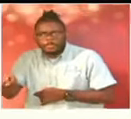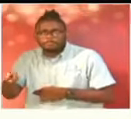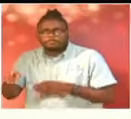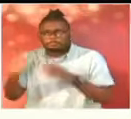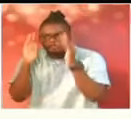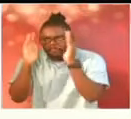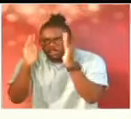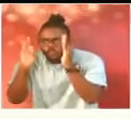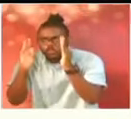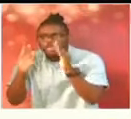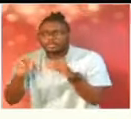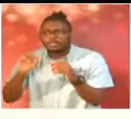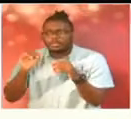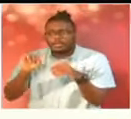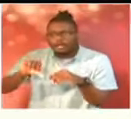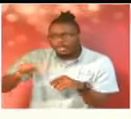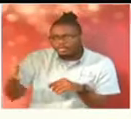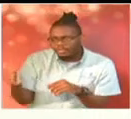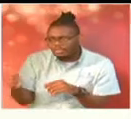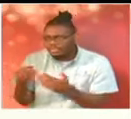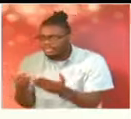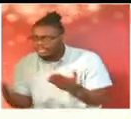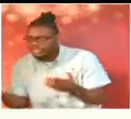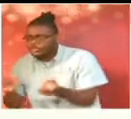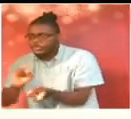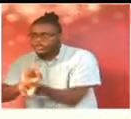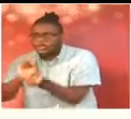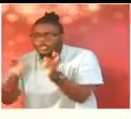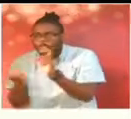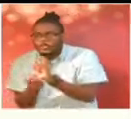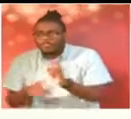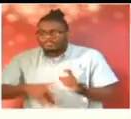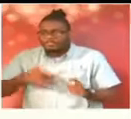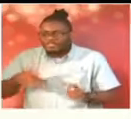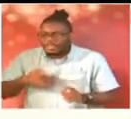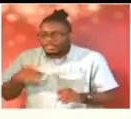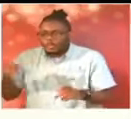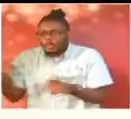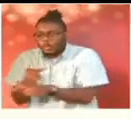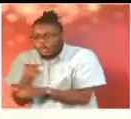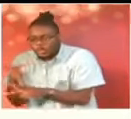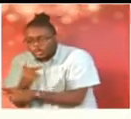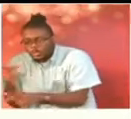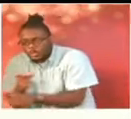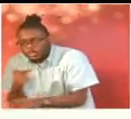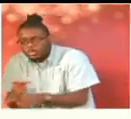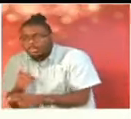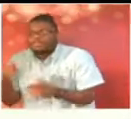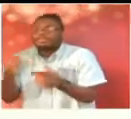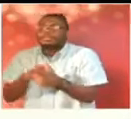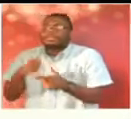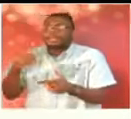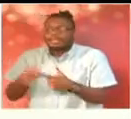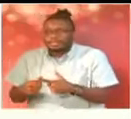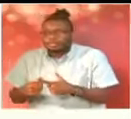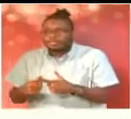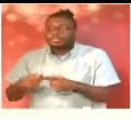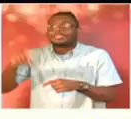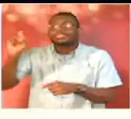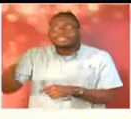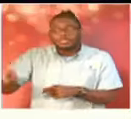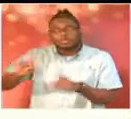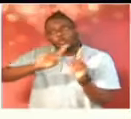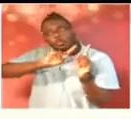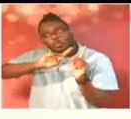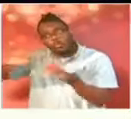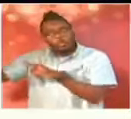anything changes, if you start to feel worse while you're home monitoring, the earlier you reach out for care, the earlier you reach out